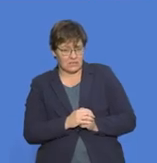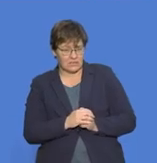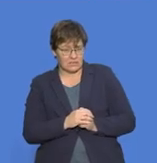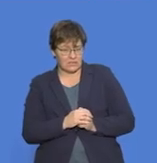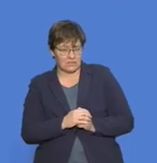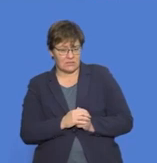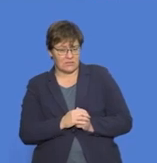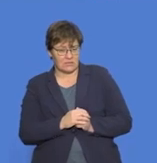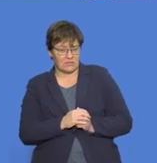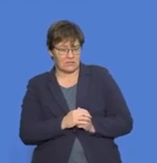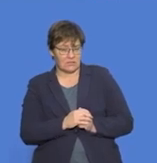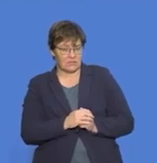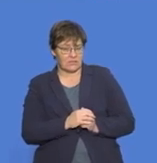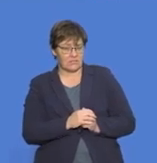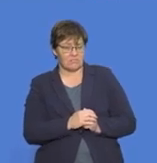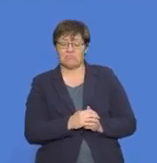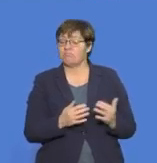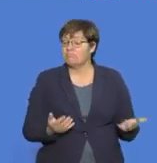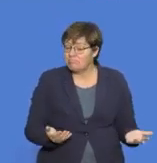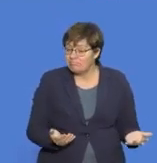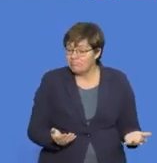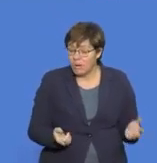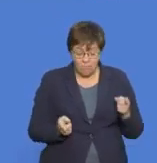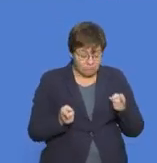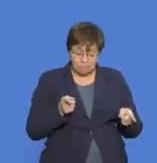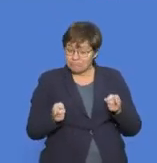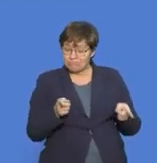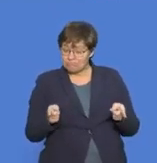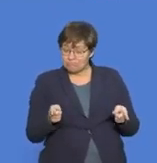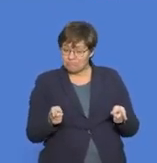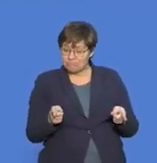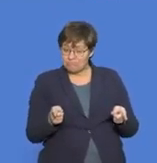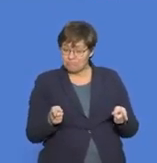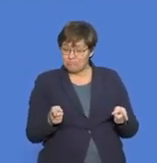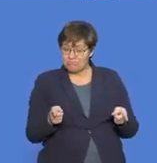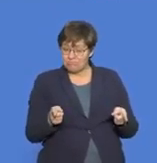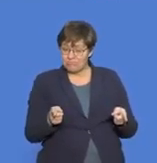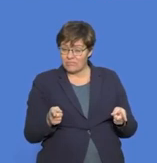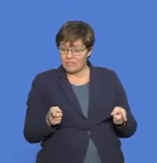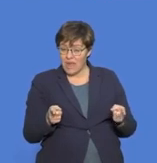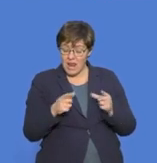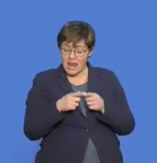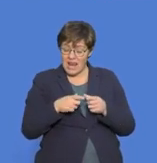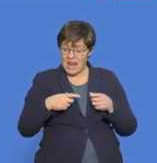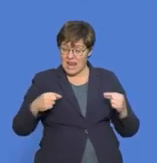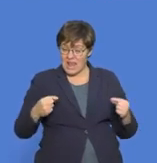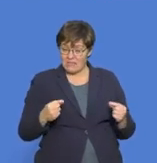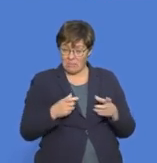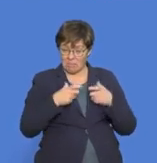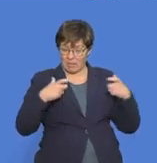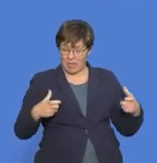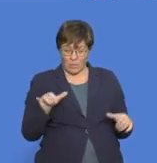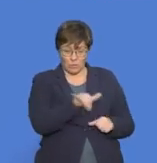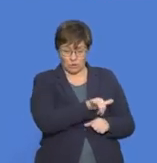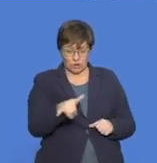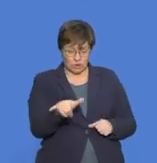at the questions? Which is the plant with large leaves